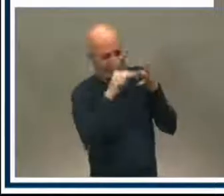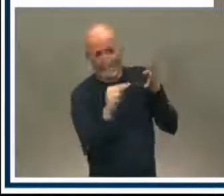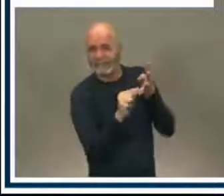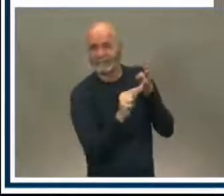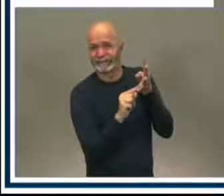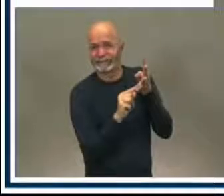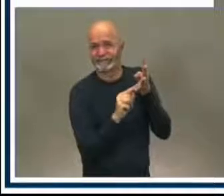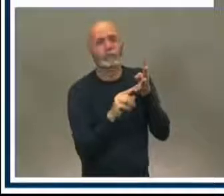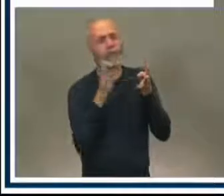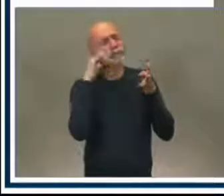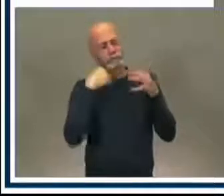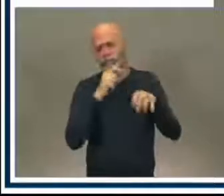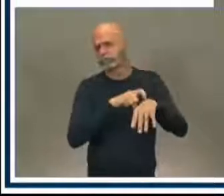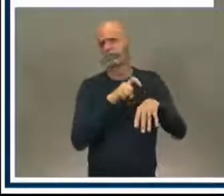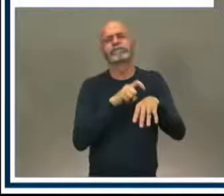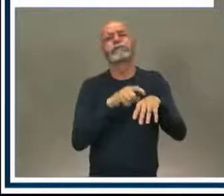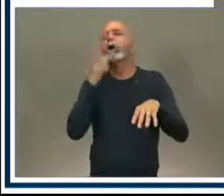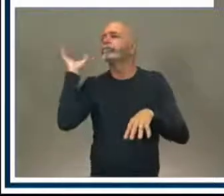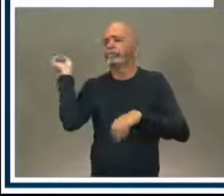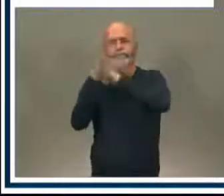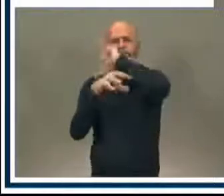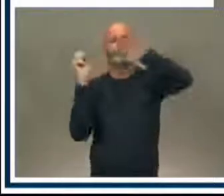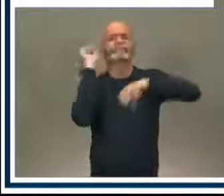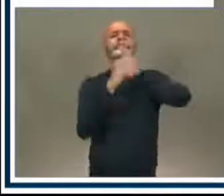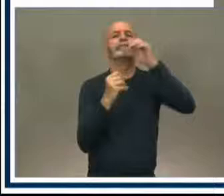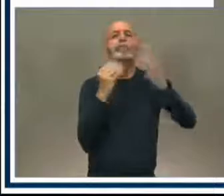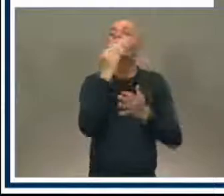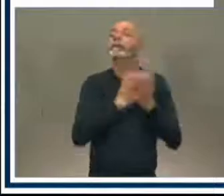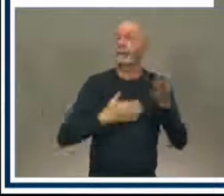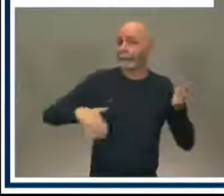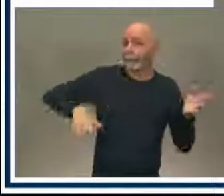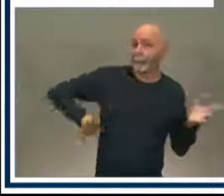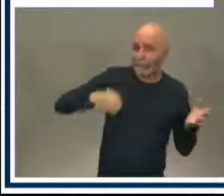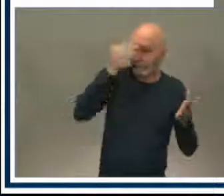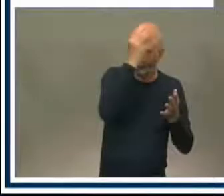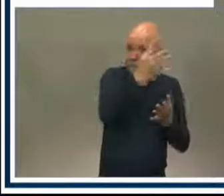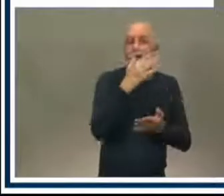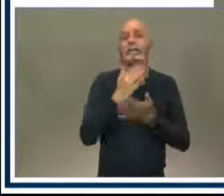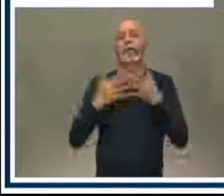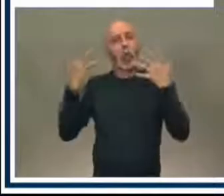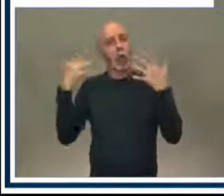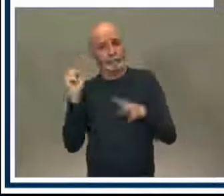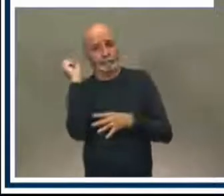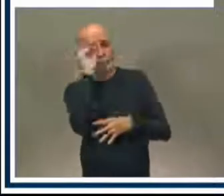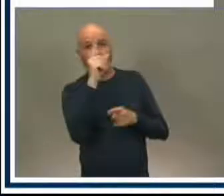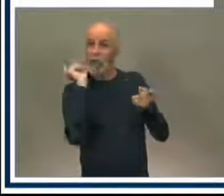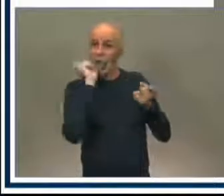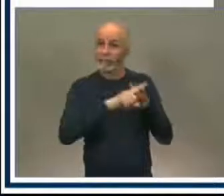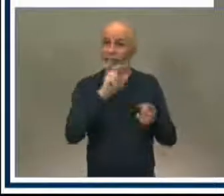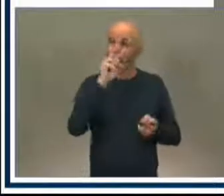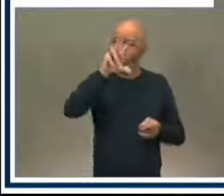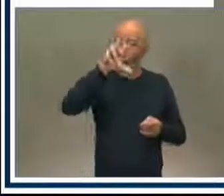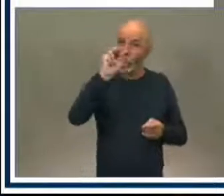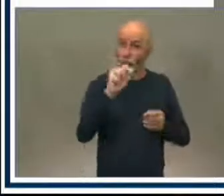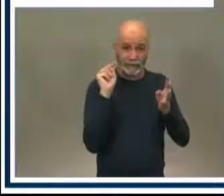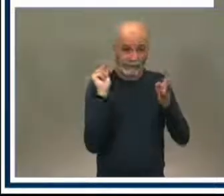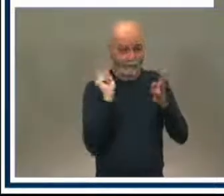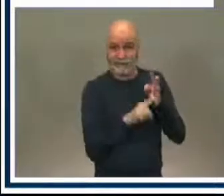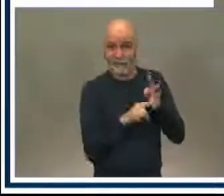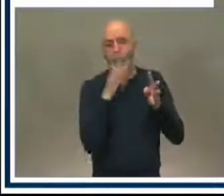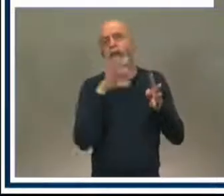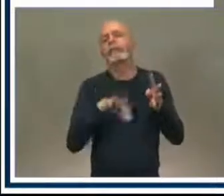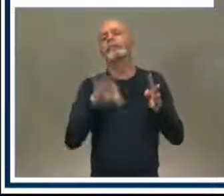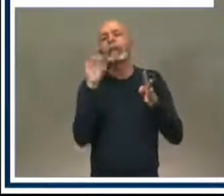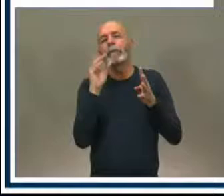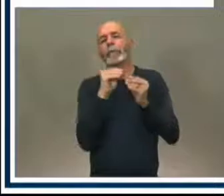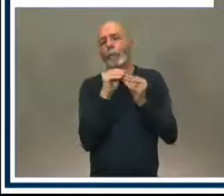coverage. There's a big chunk who have not yet reported. So we'll be able to, by the end of November, we'll be able to have with much more certainty, like what is that small